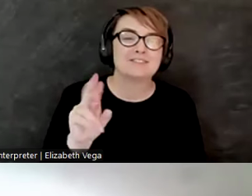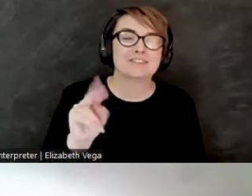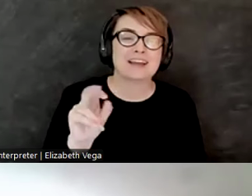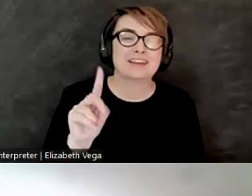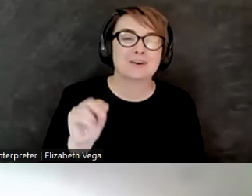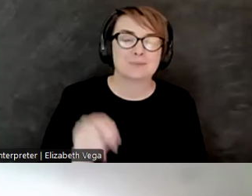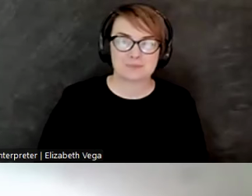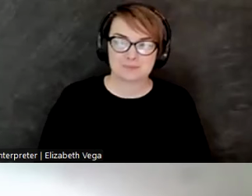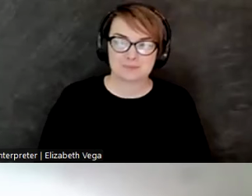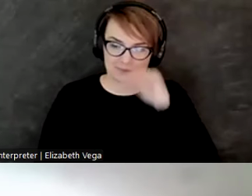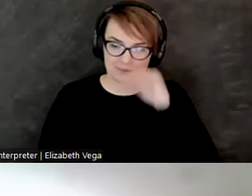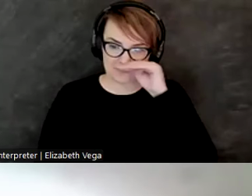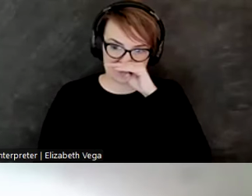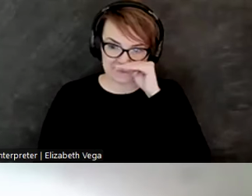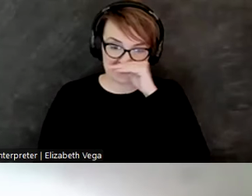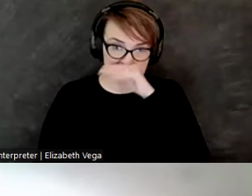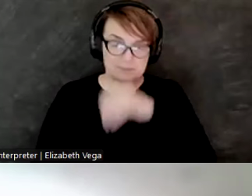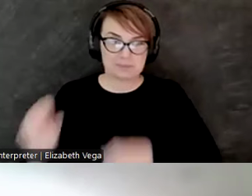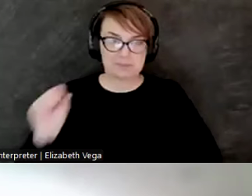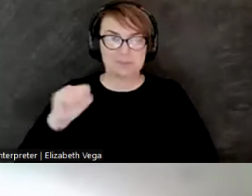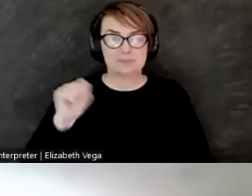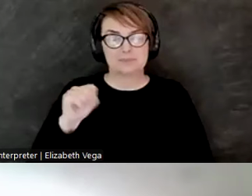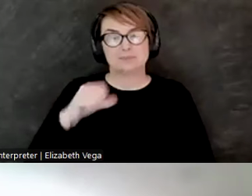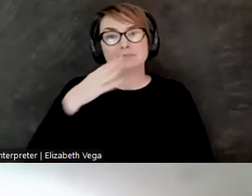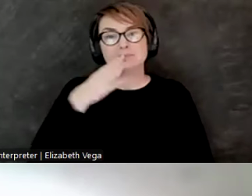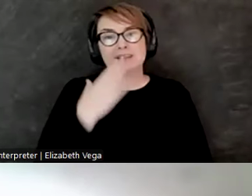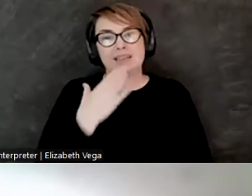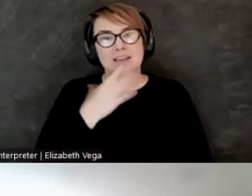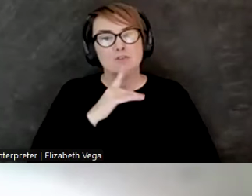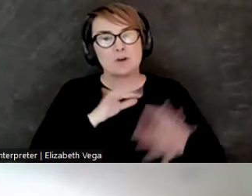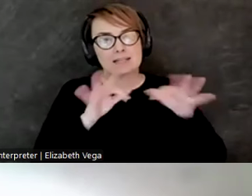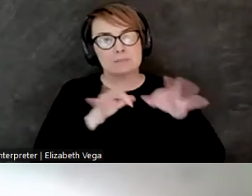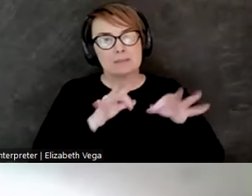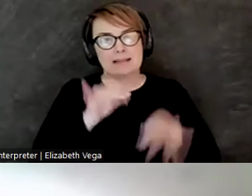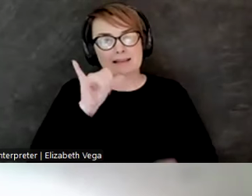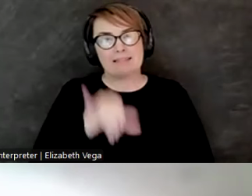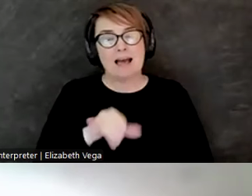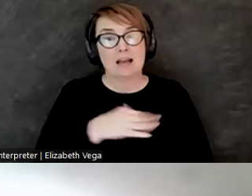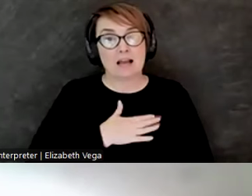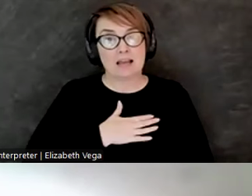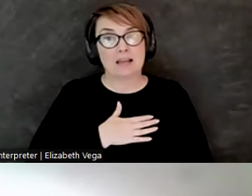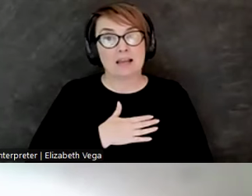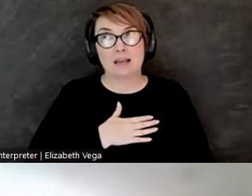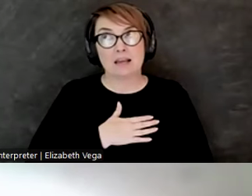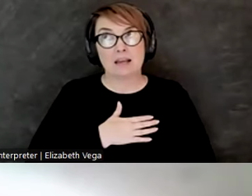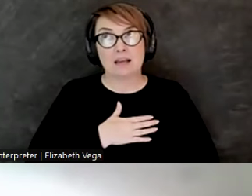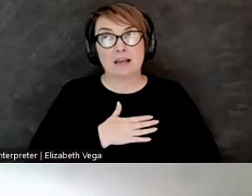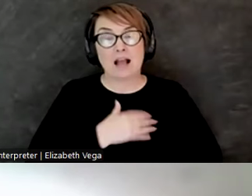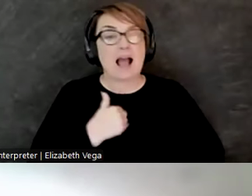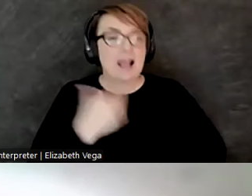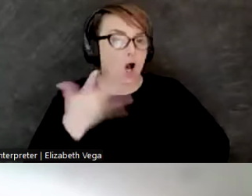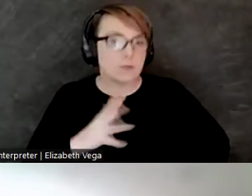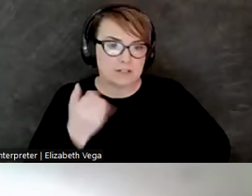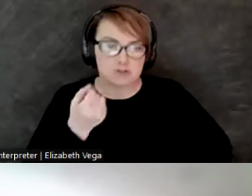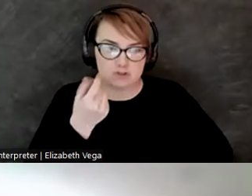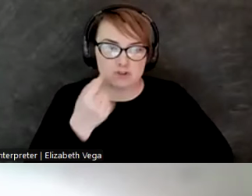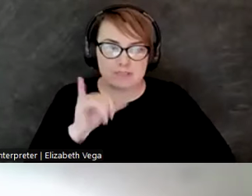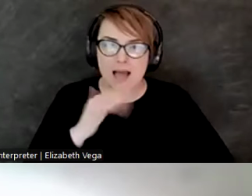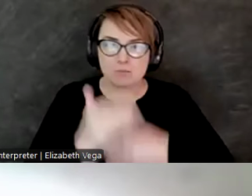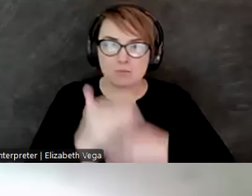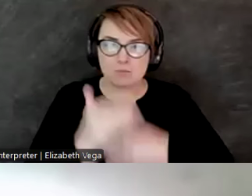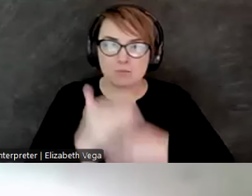Yes, thank you, Karine. Talene, yes, thanks for explaining that. But I completely understood. I had already understood that process. That's not what I was